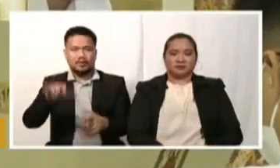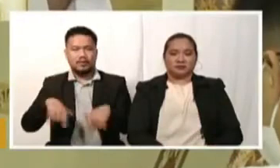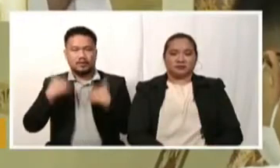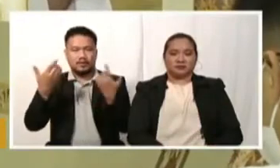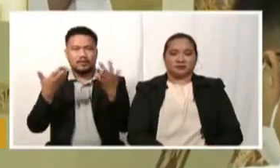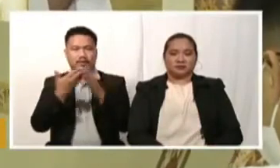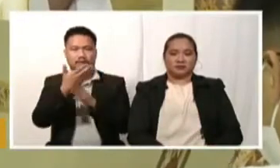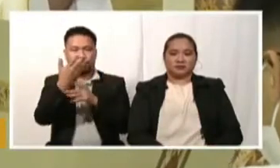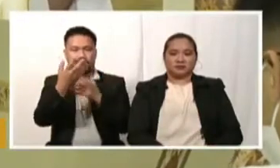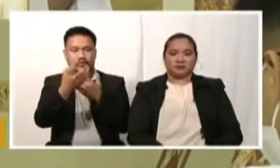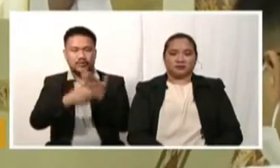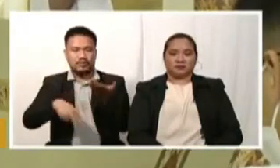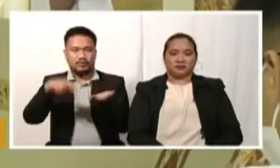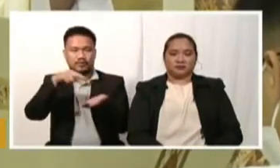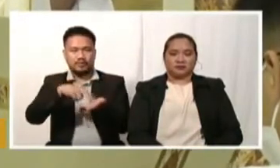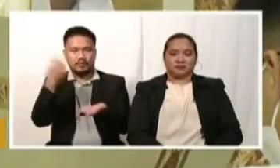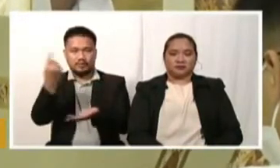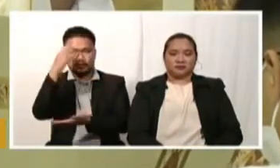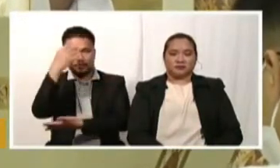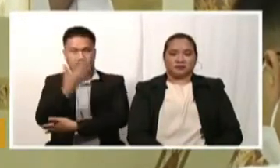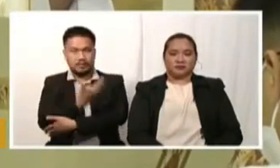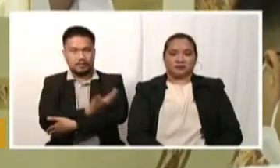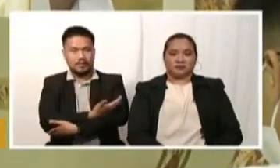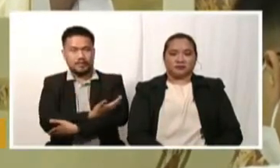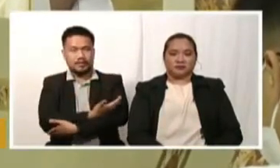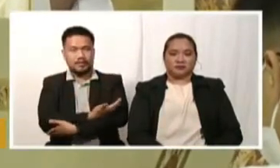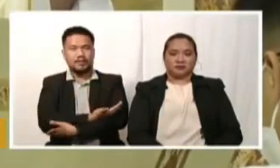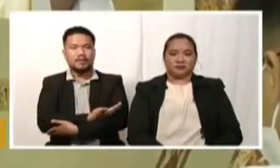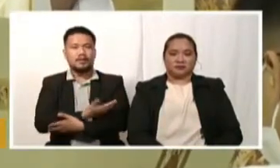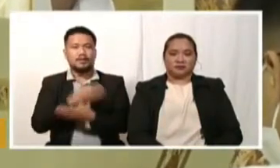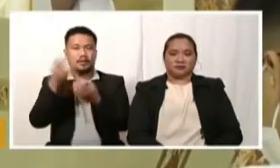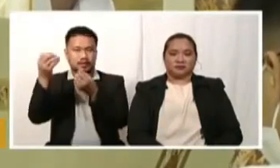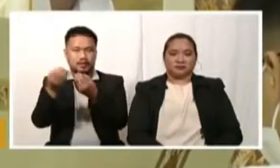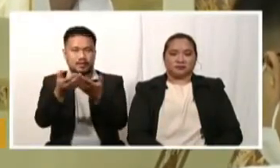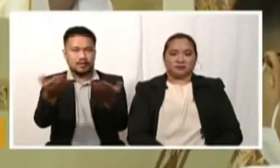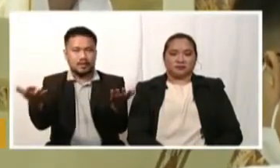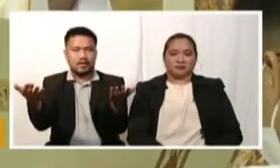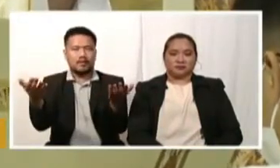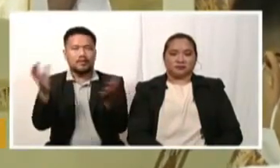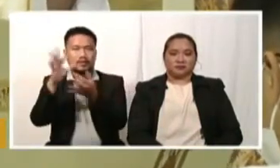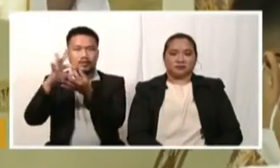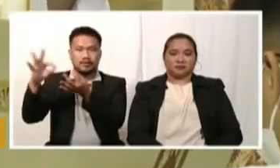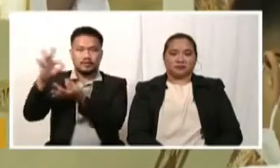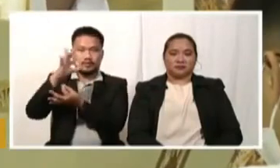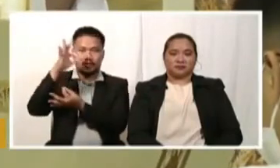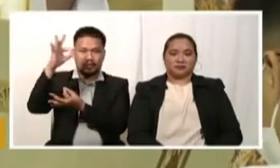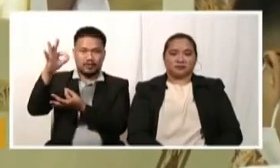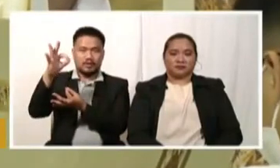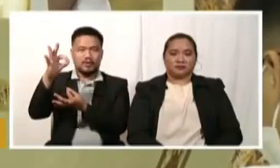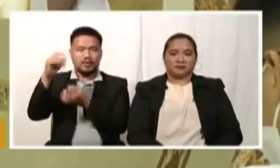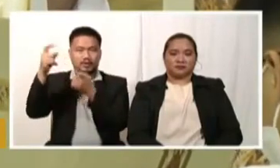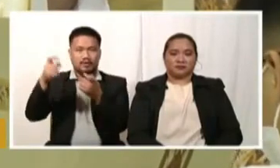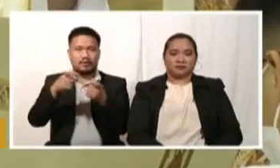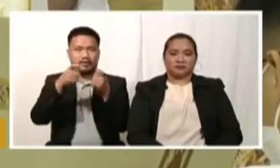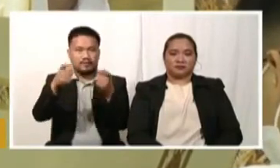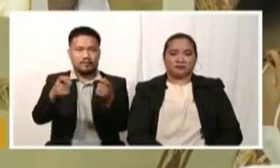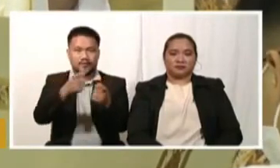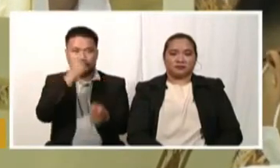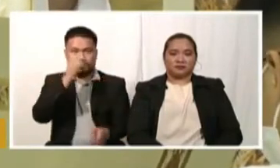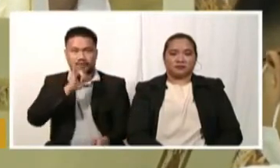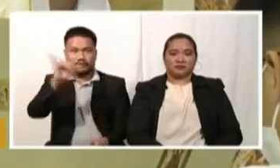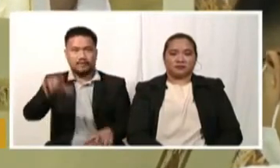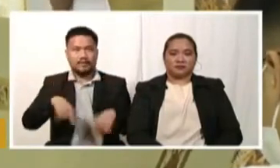the resurrection of his only begotten Son endow you with the Spirit with the price of